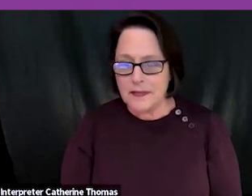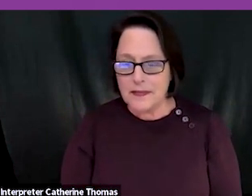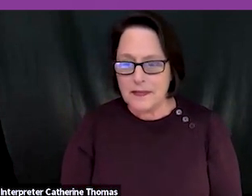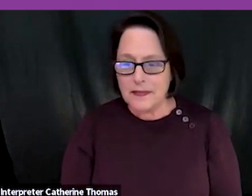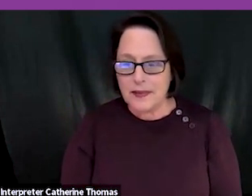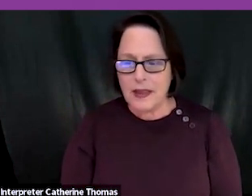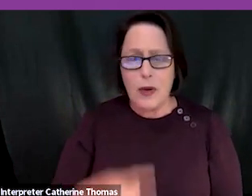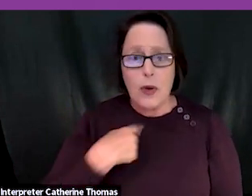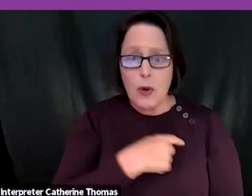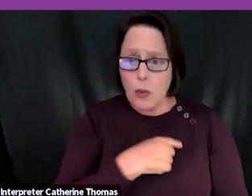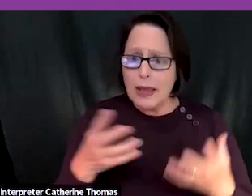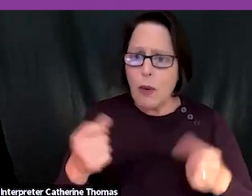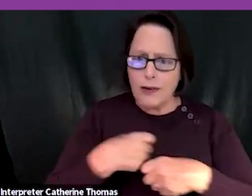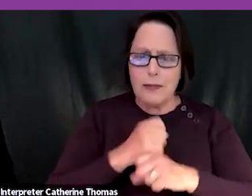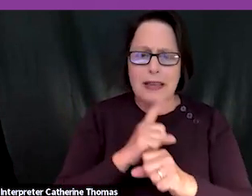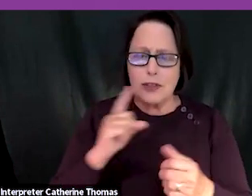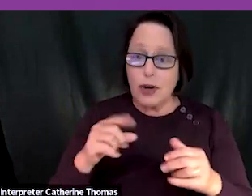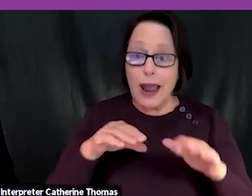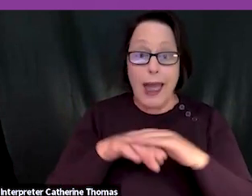Enable easy language access.